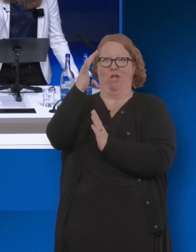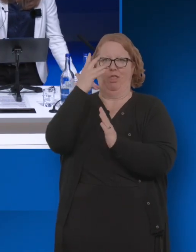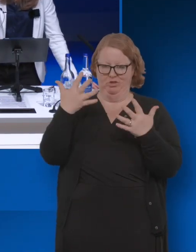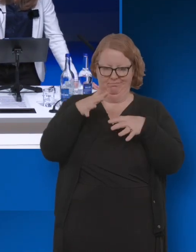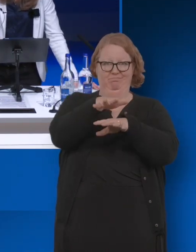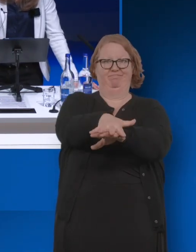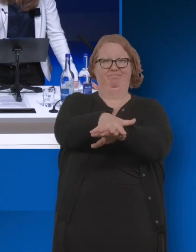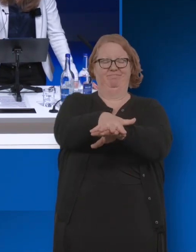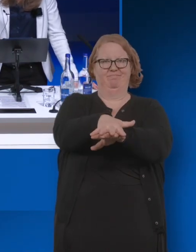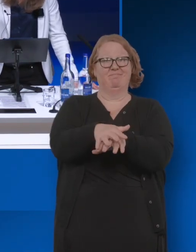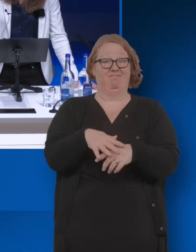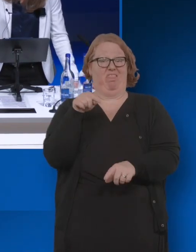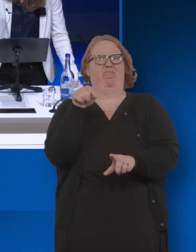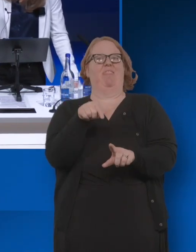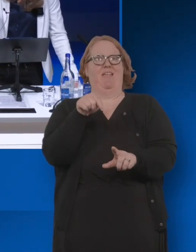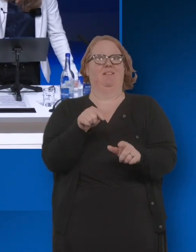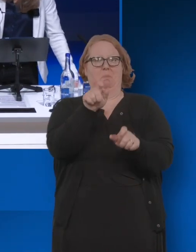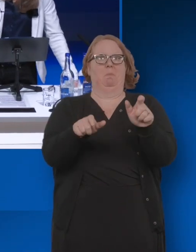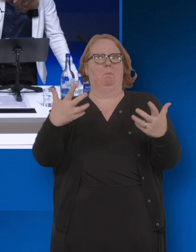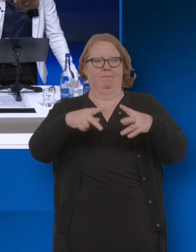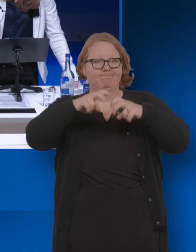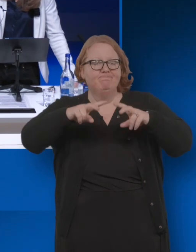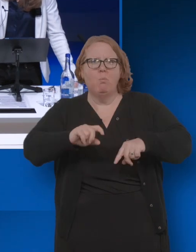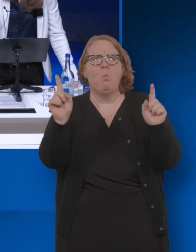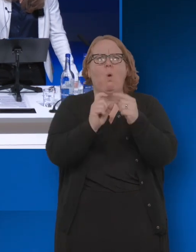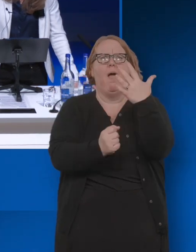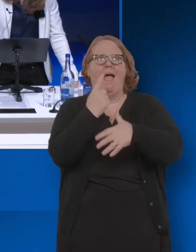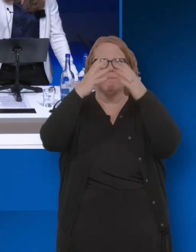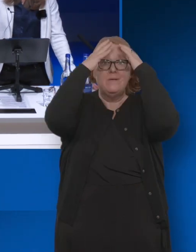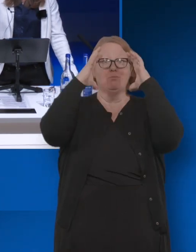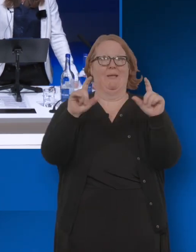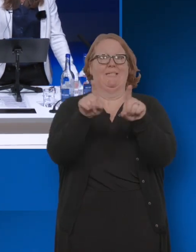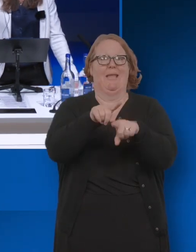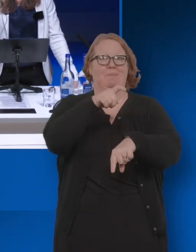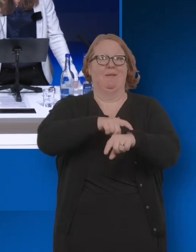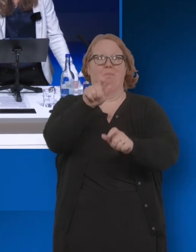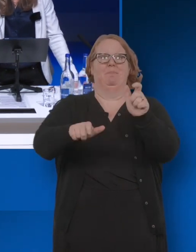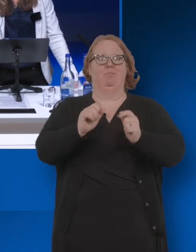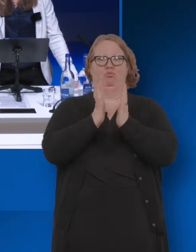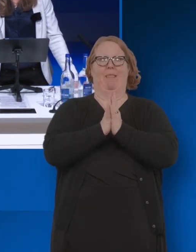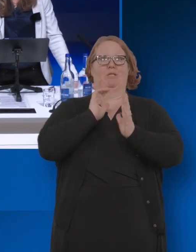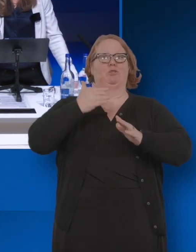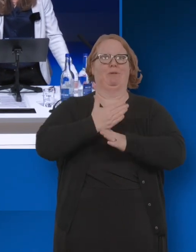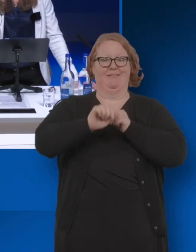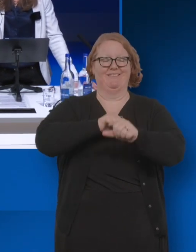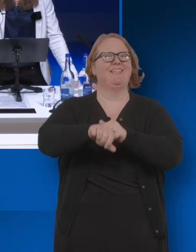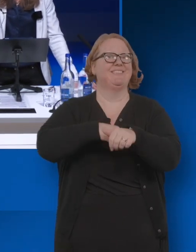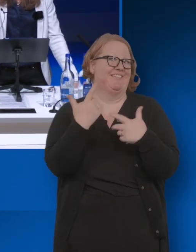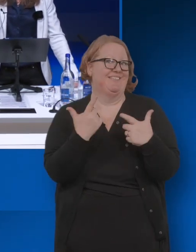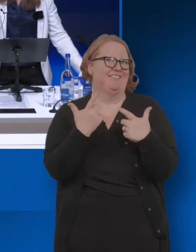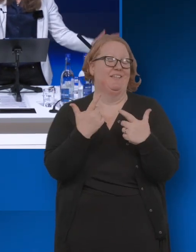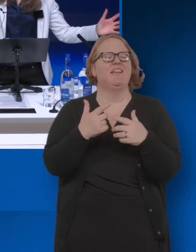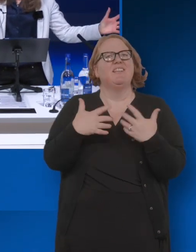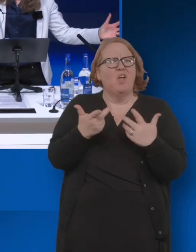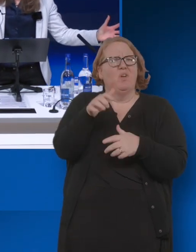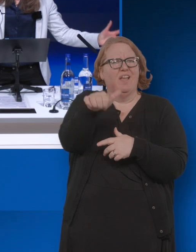theology, where people have studied what is happening in the brain when people engage in religious practices, spiritual